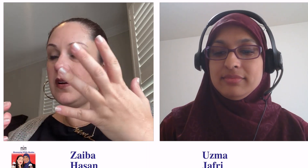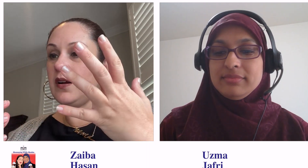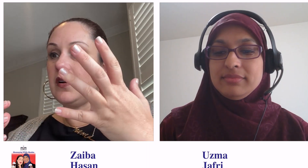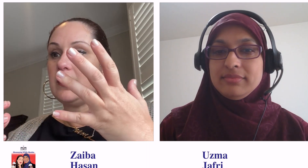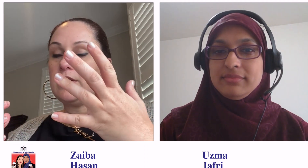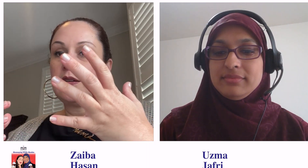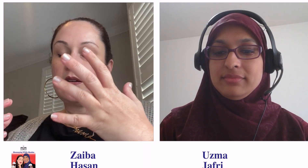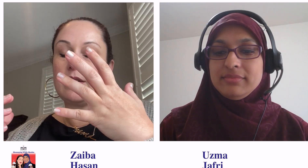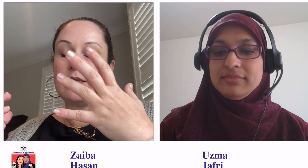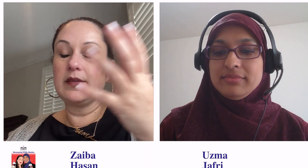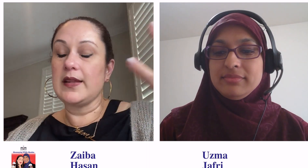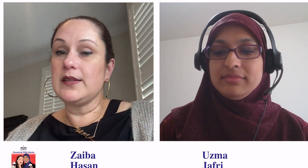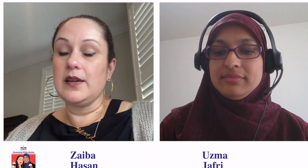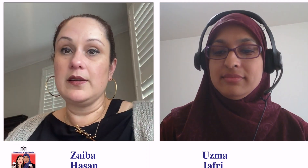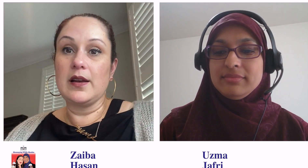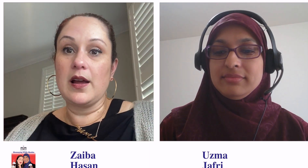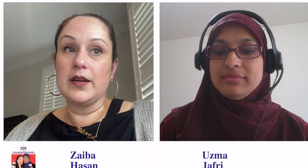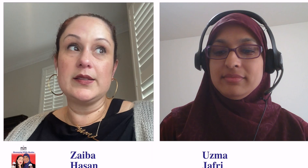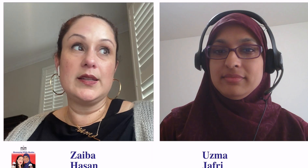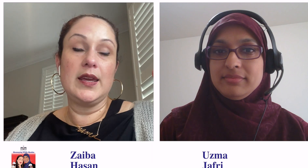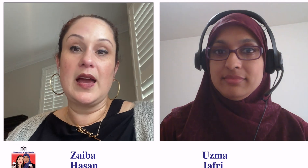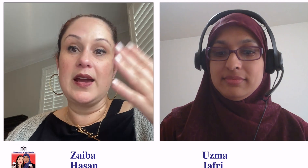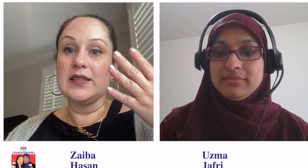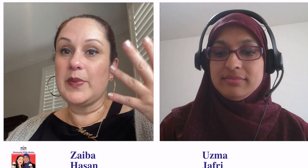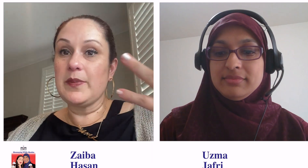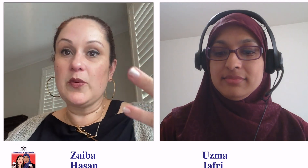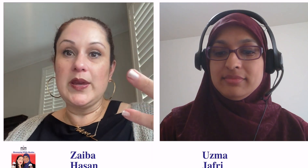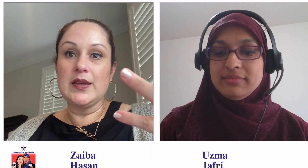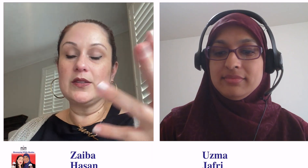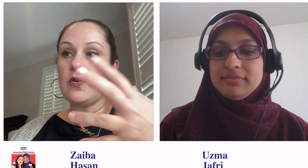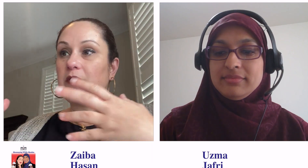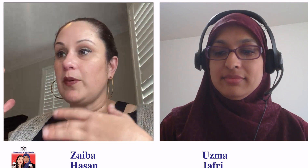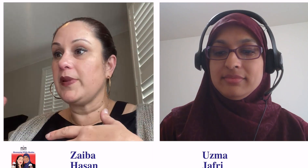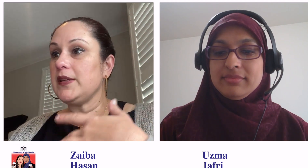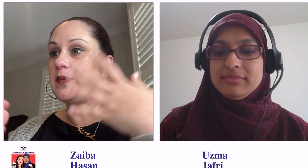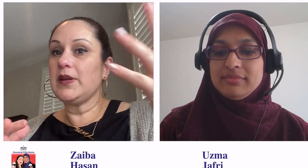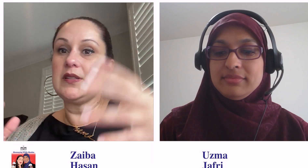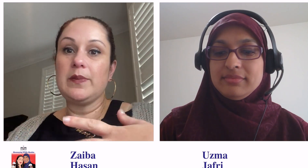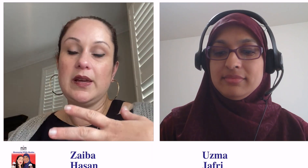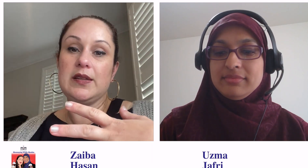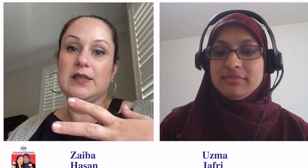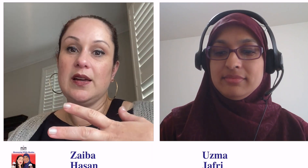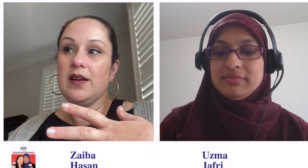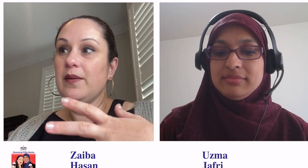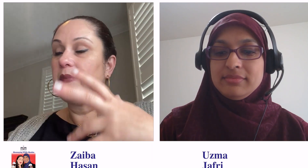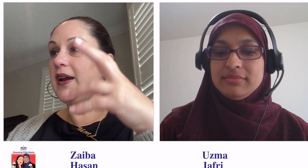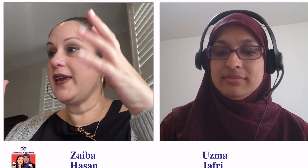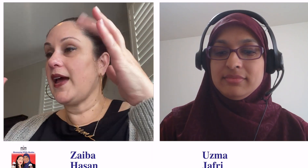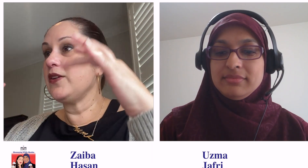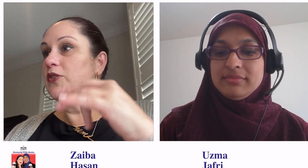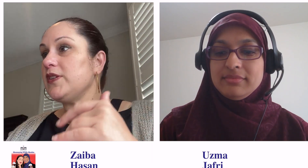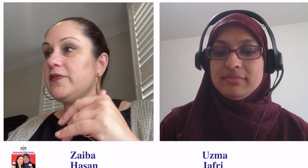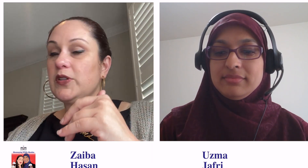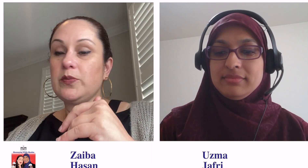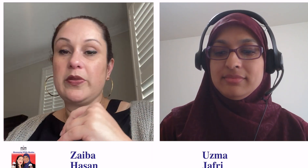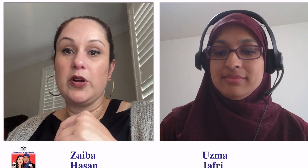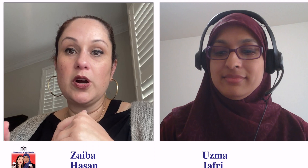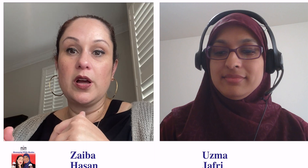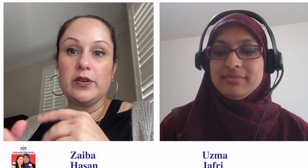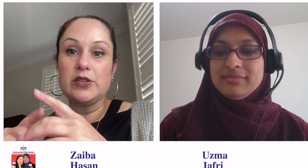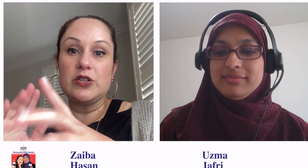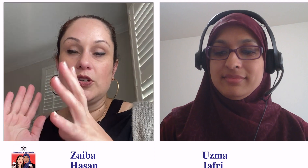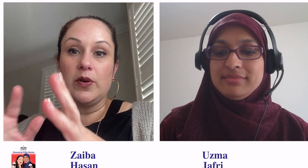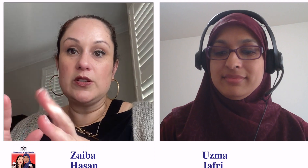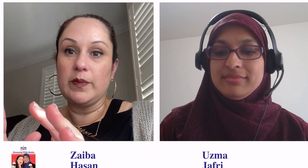are, that's it. Honestly, I spend my weekends going from place to place to place. My calendar is filled with